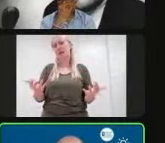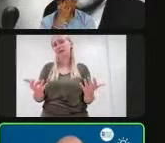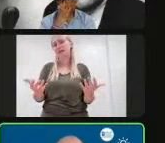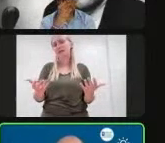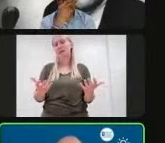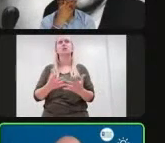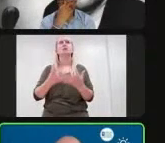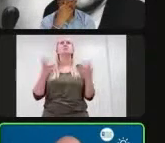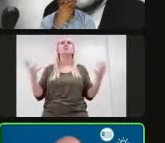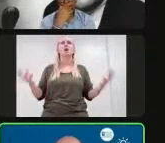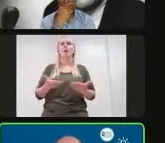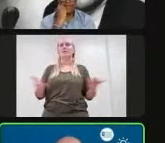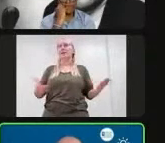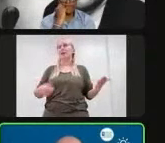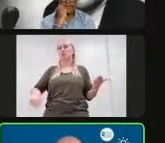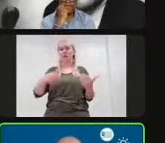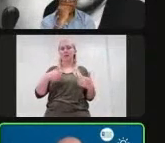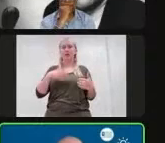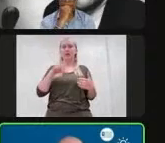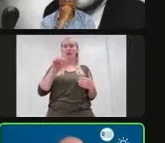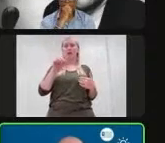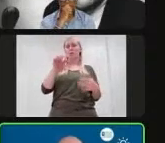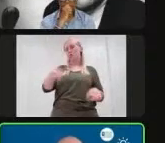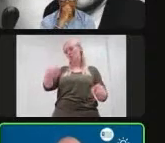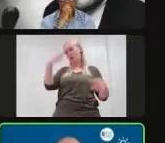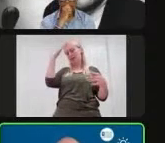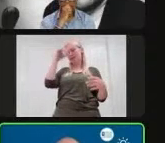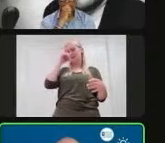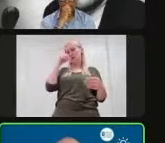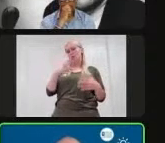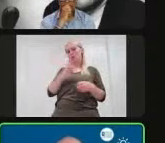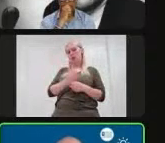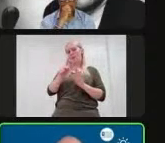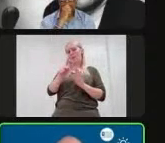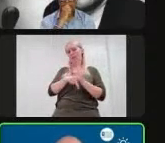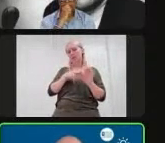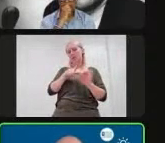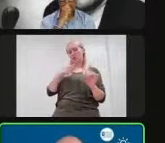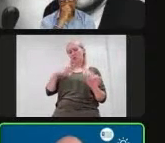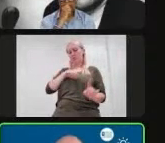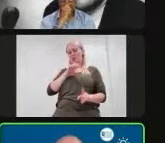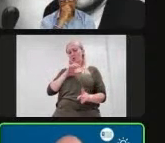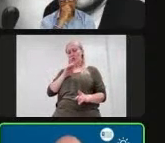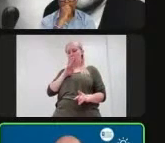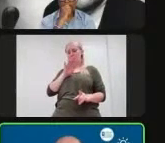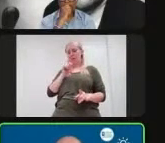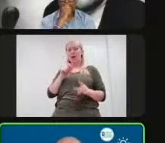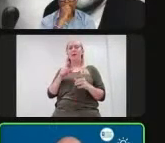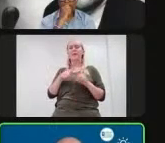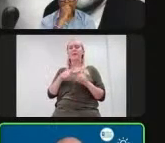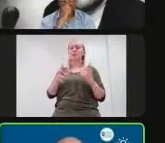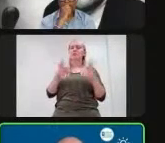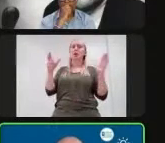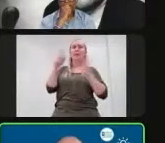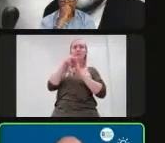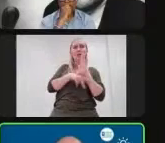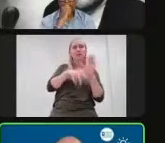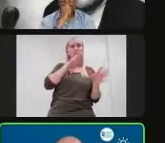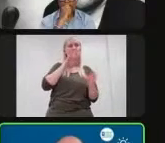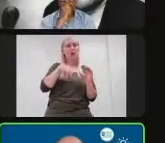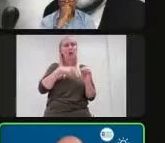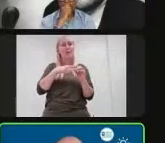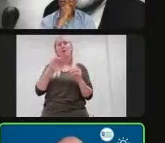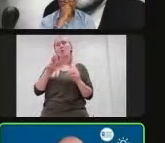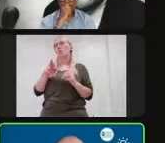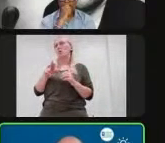ton of stuff, OSBA. Well, you guys don't get policies from OSBA, but there's a bunch of policies to take up or whatever. There's a lot of things